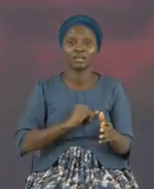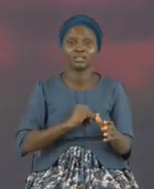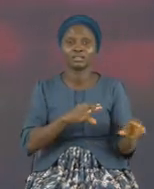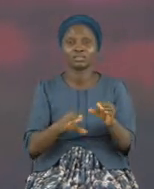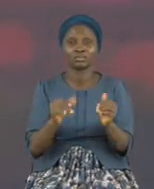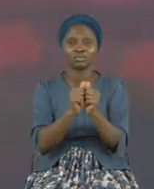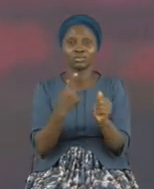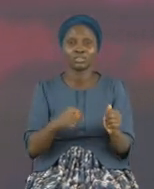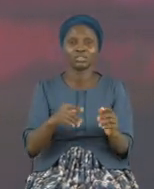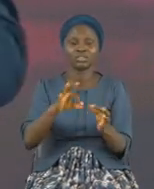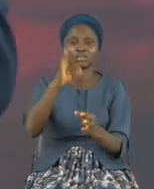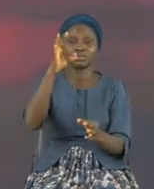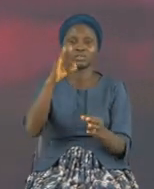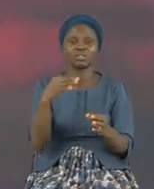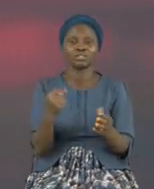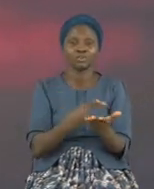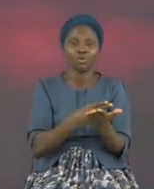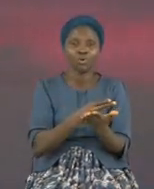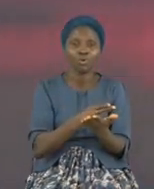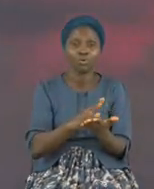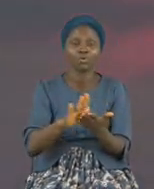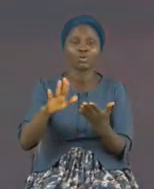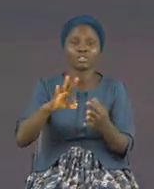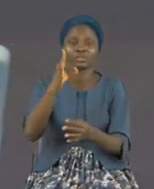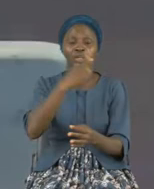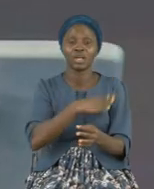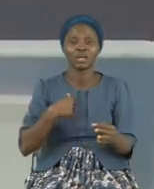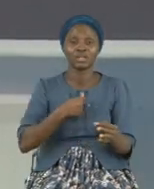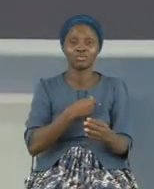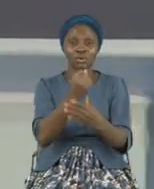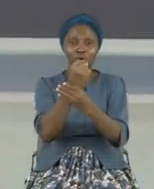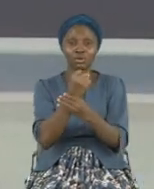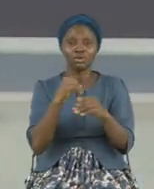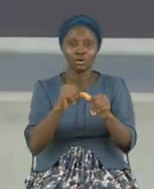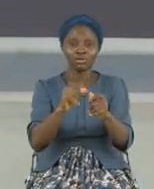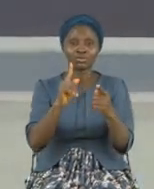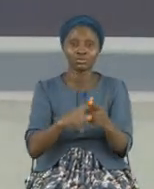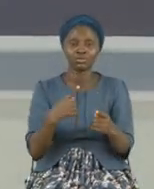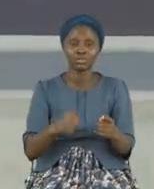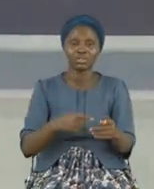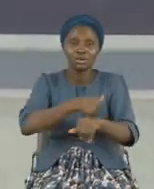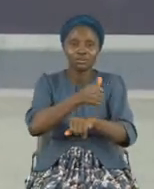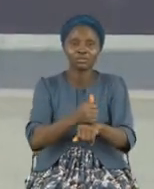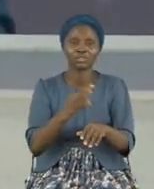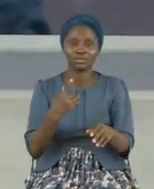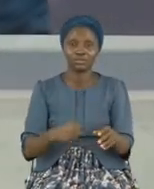the Holy Spirit, and we dealt with the confirmation of the Spirit.